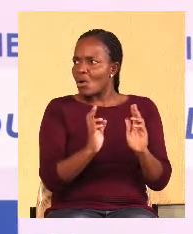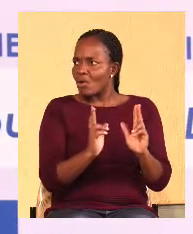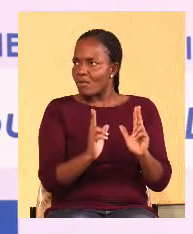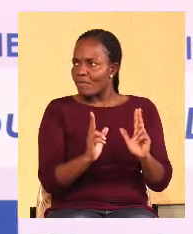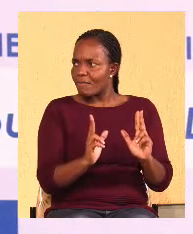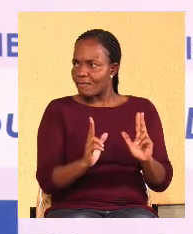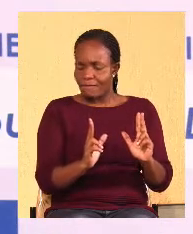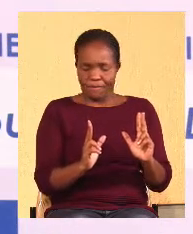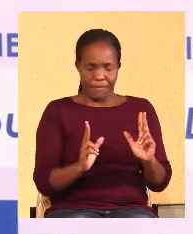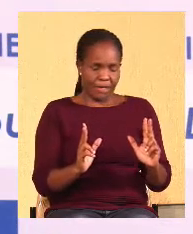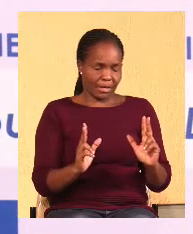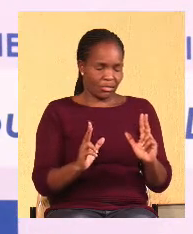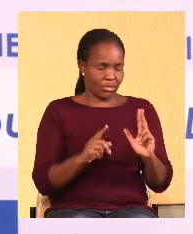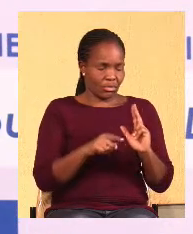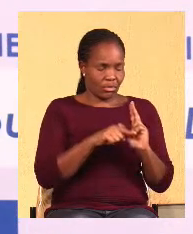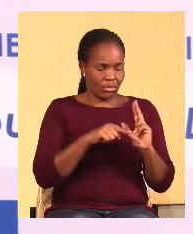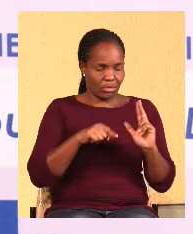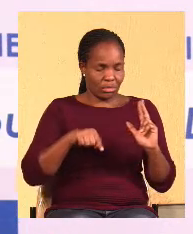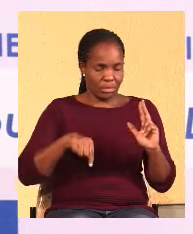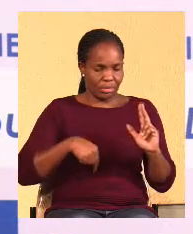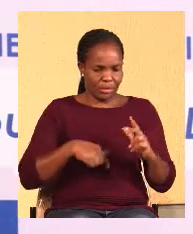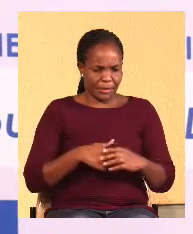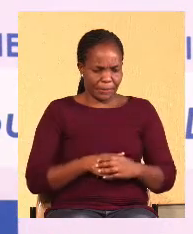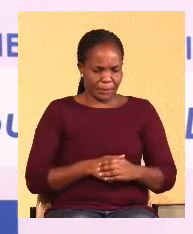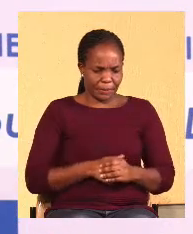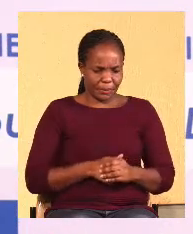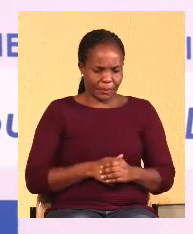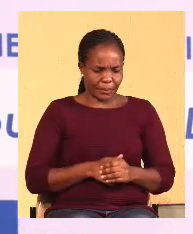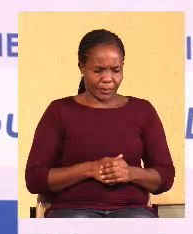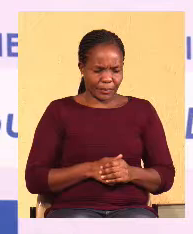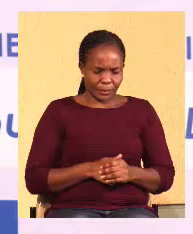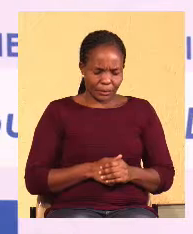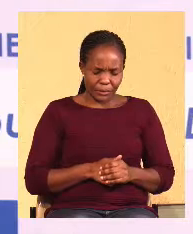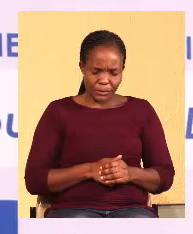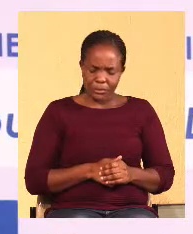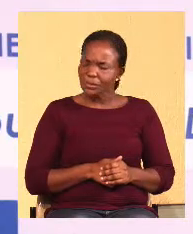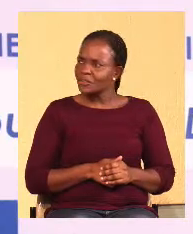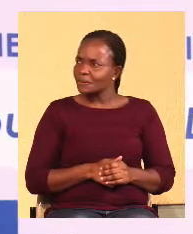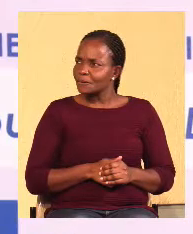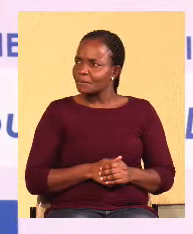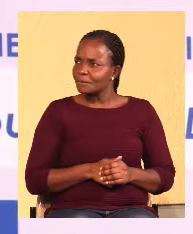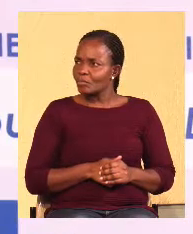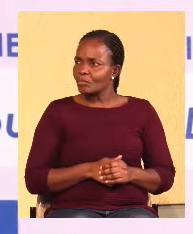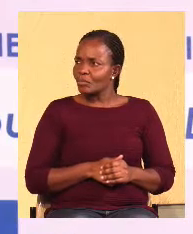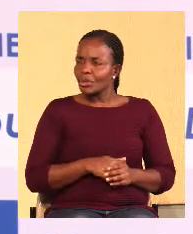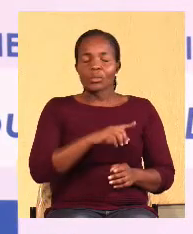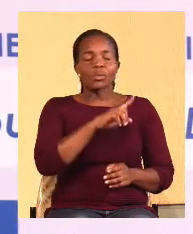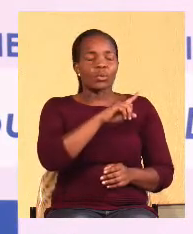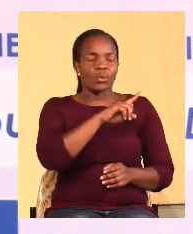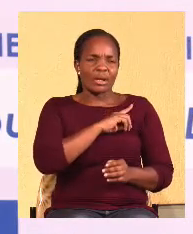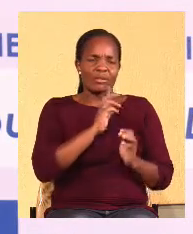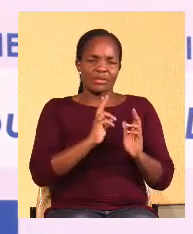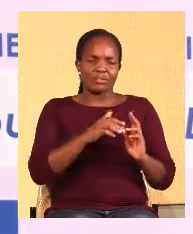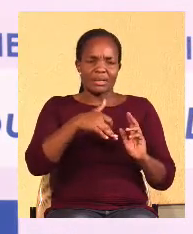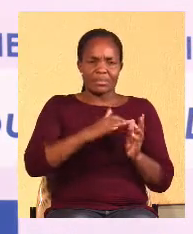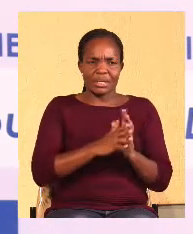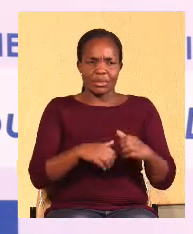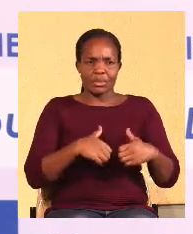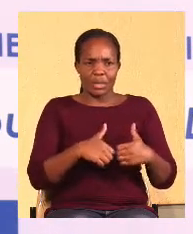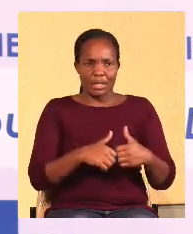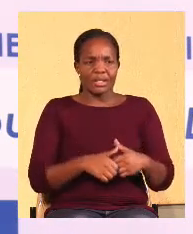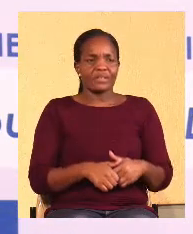world. And I pertain, it's due to the very, very healthy